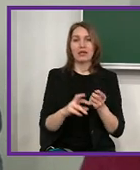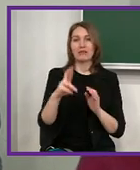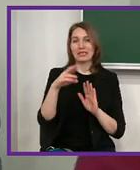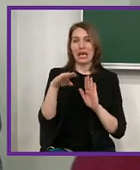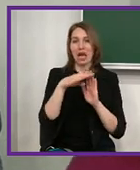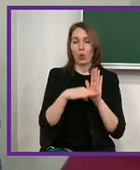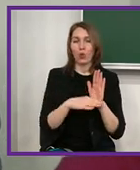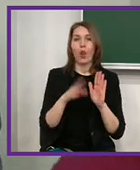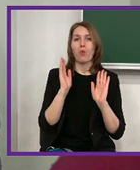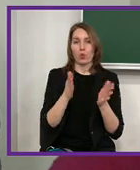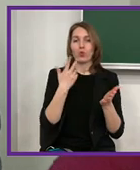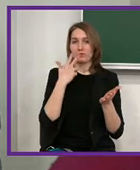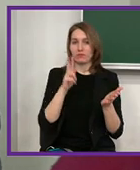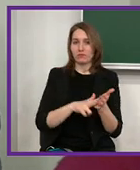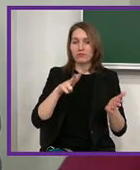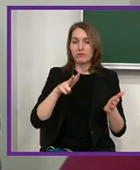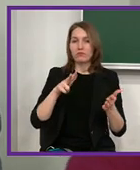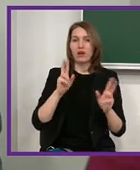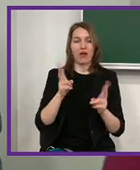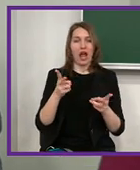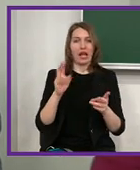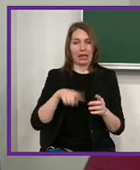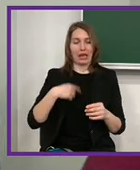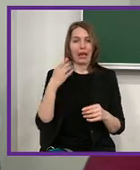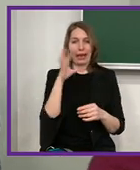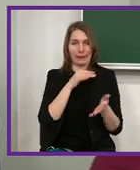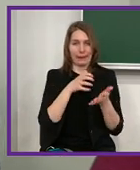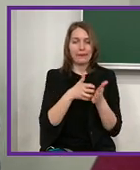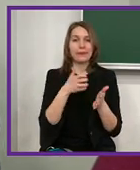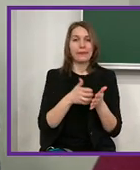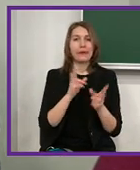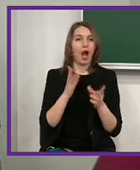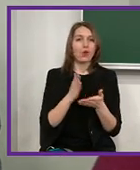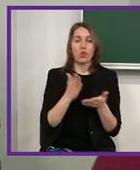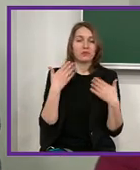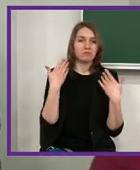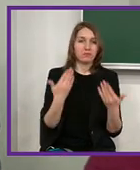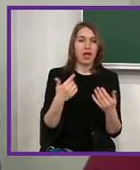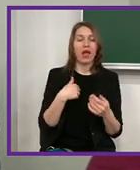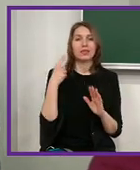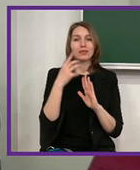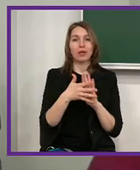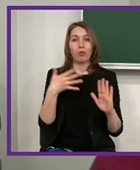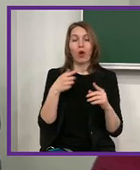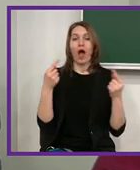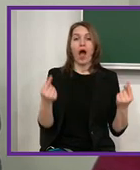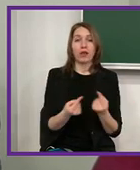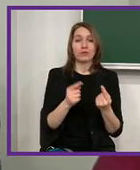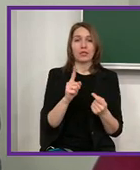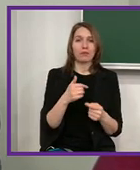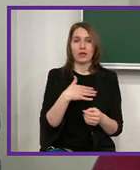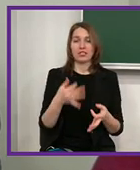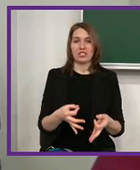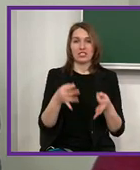important. Compliance is important, but it's not the primary driver. It's not the reason why they have undertaken human rights due diligence.